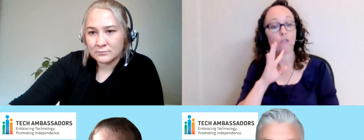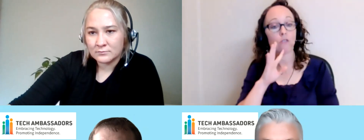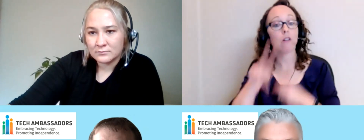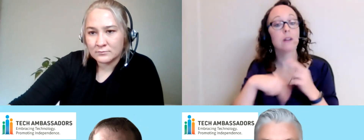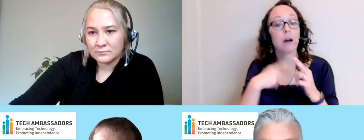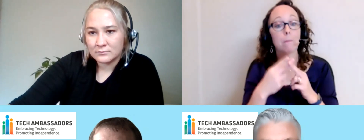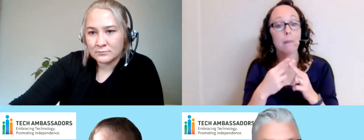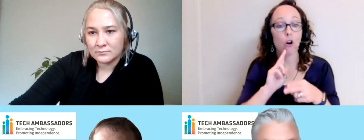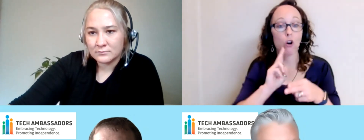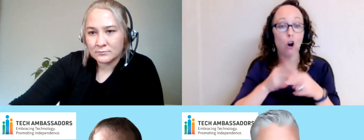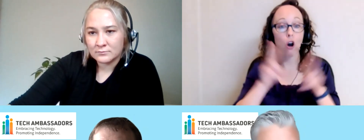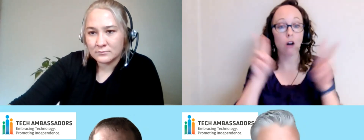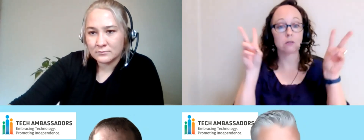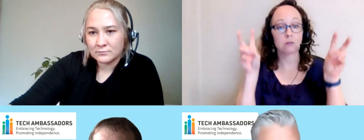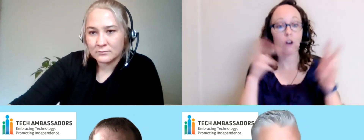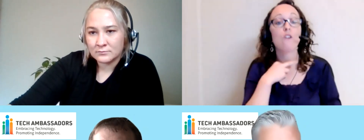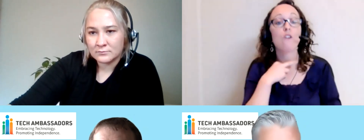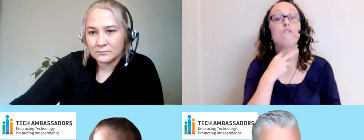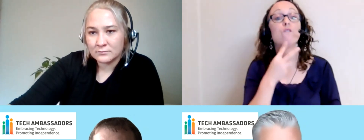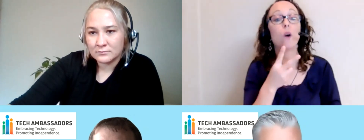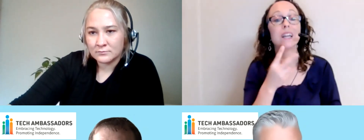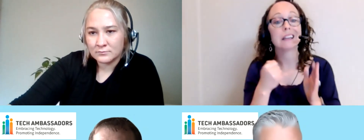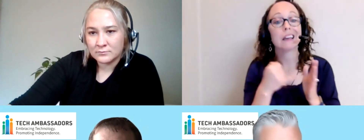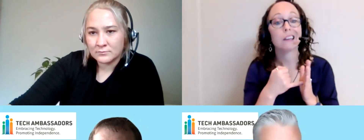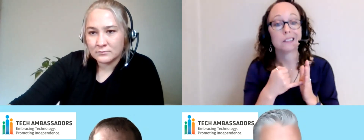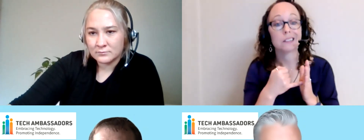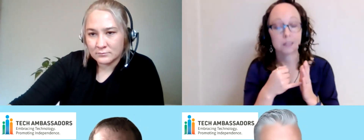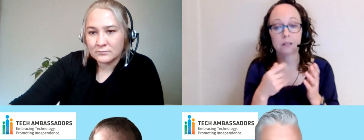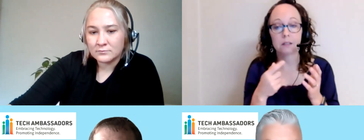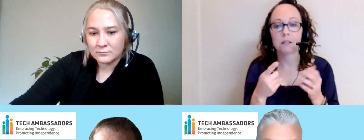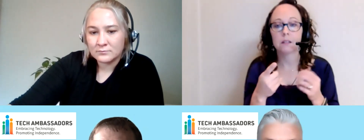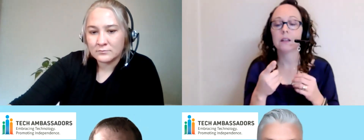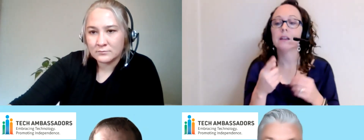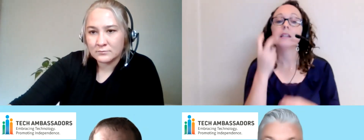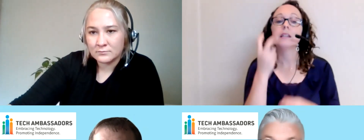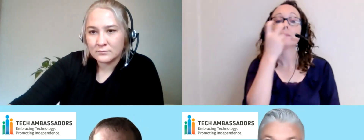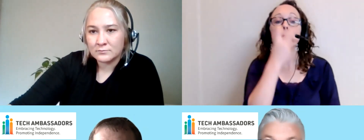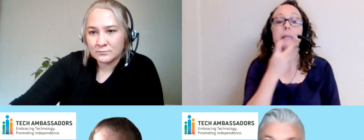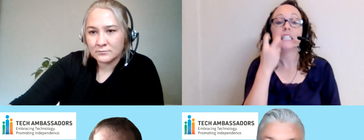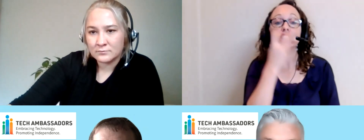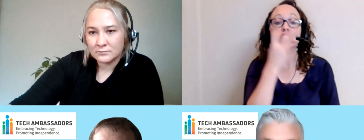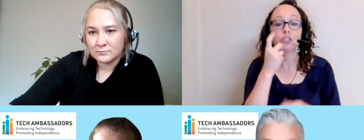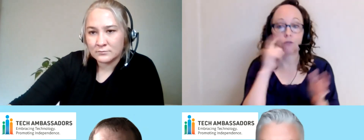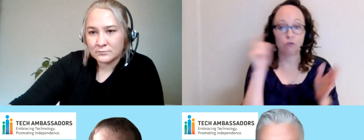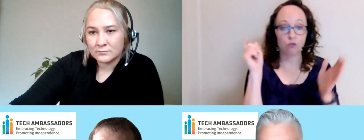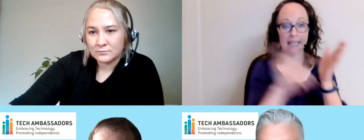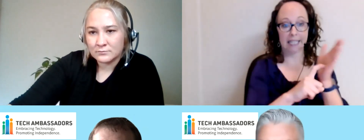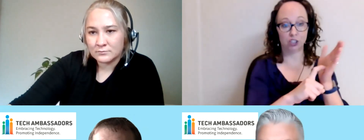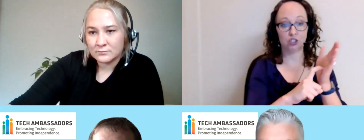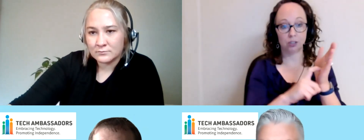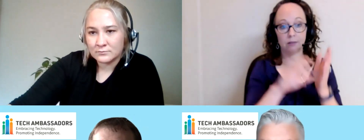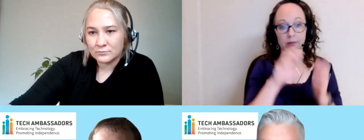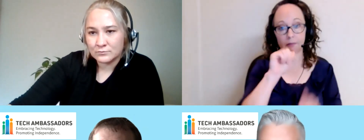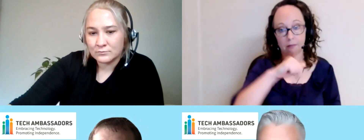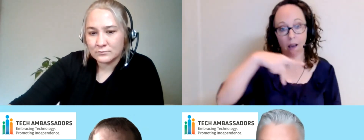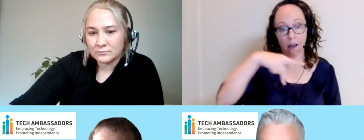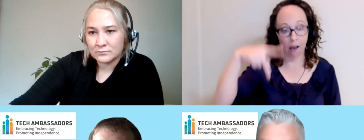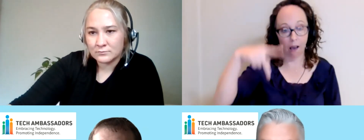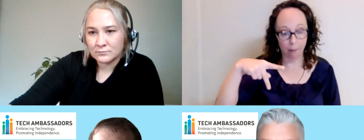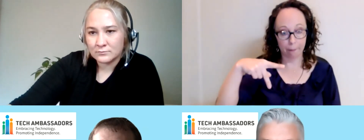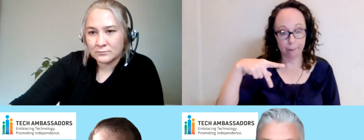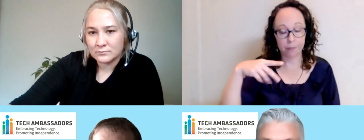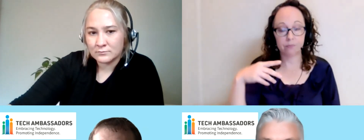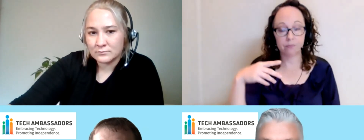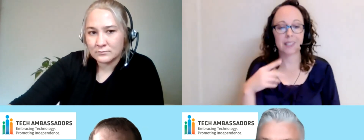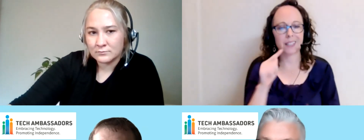which is a speech recognition voice or app. And I think it's specifically for